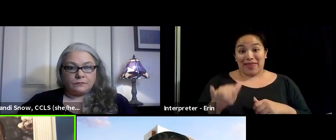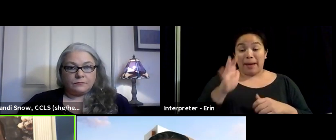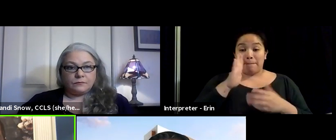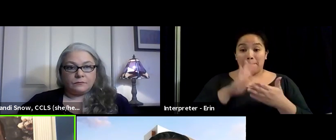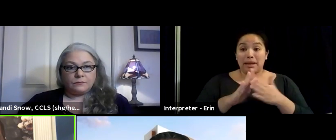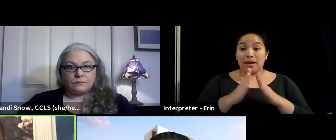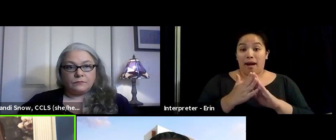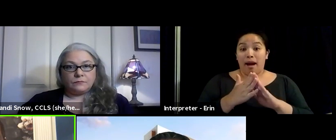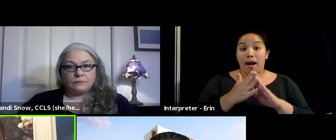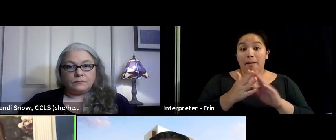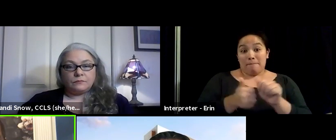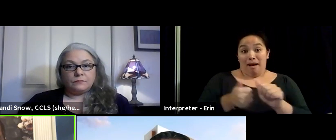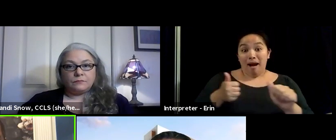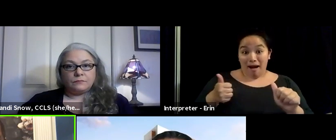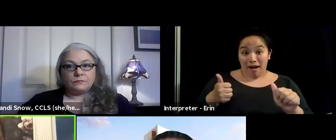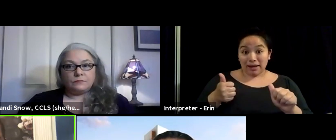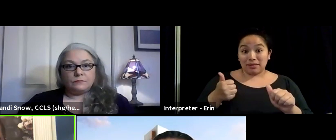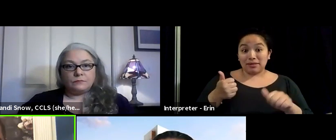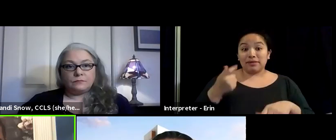delinquent on their mortgage payments